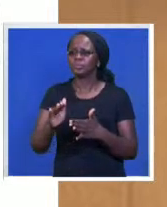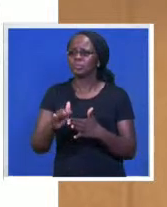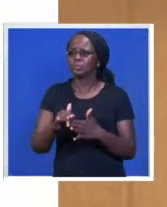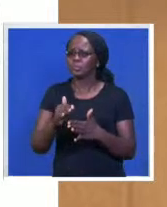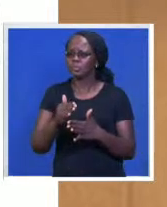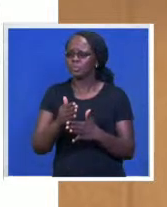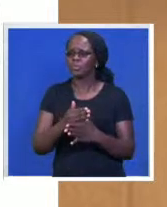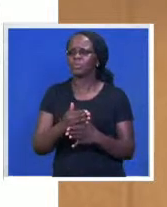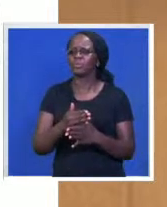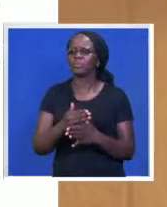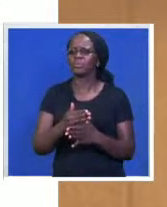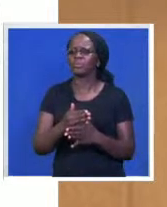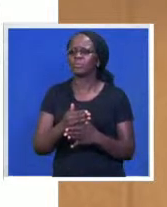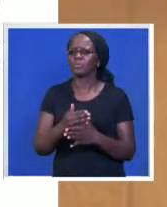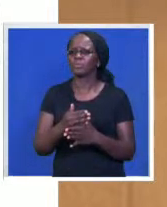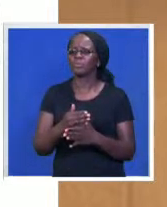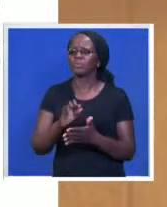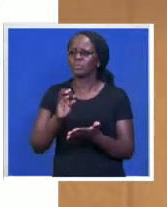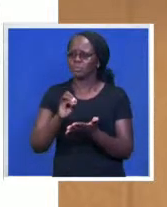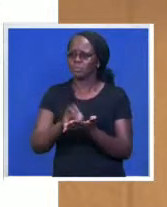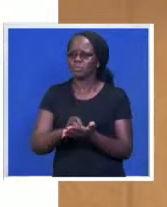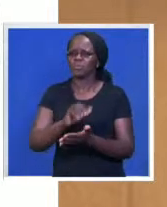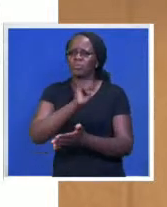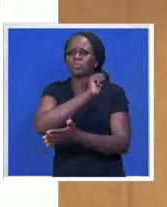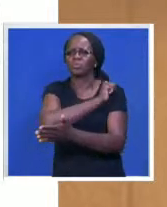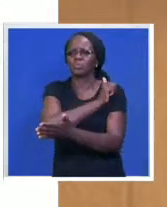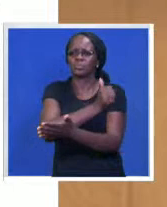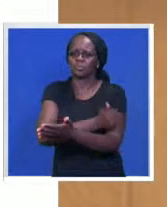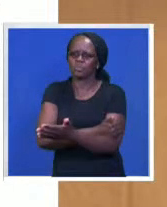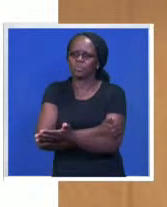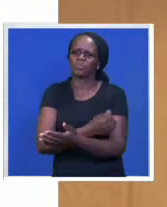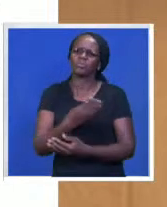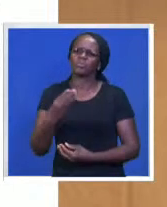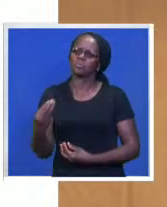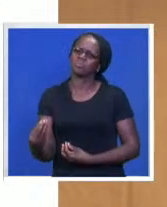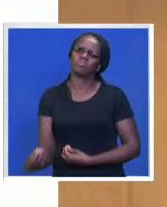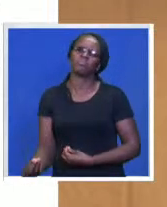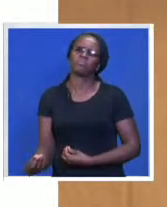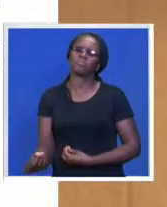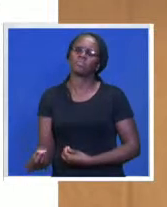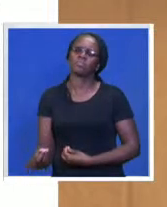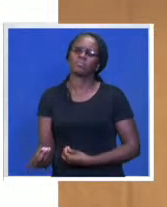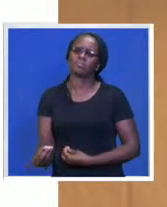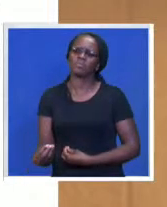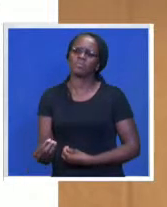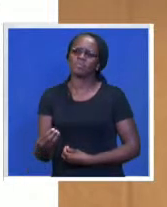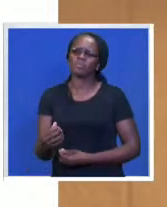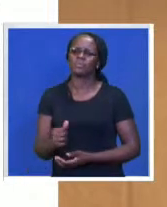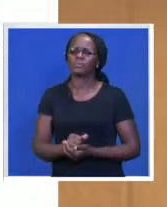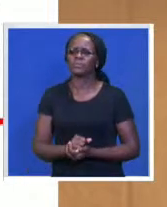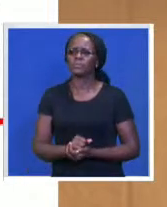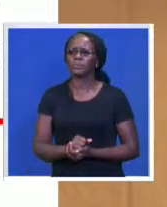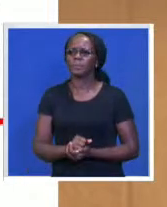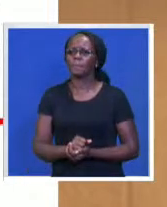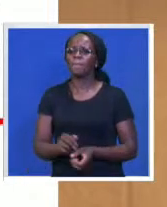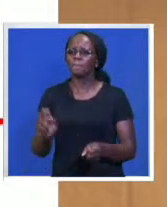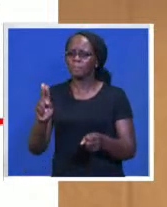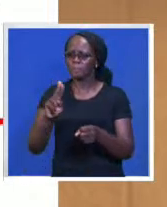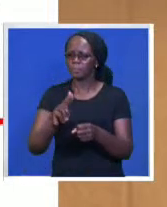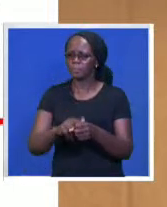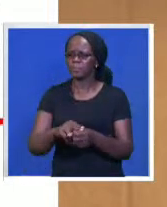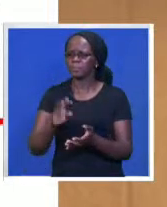have authority over you since you are still young to decide for yourself. So they still have